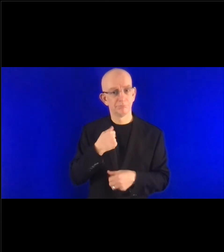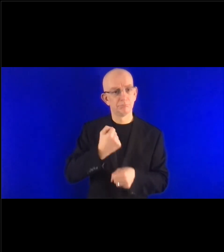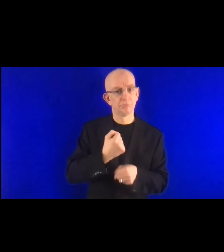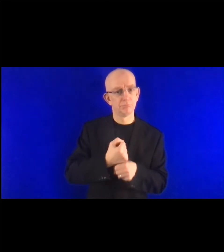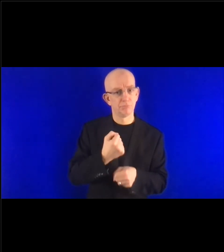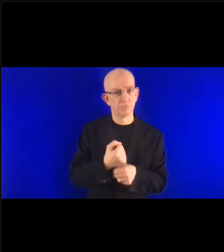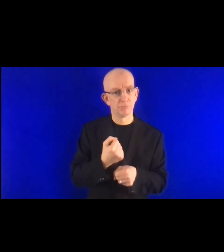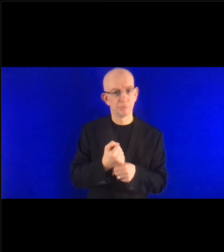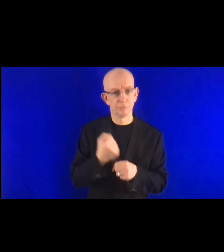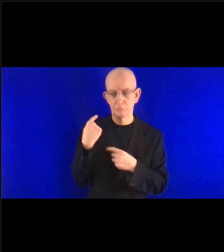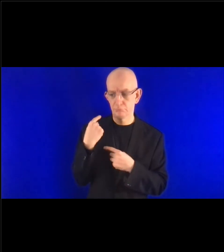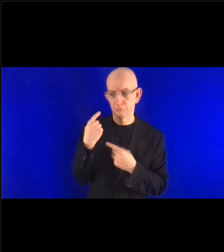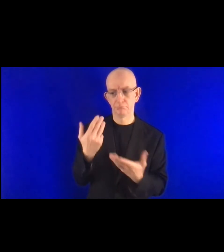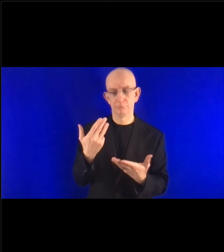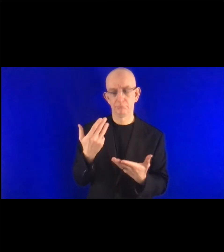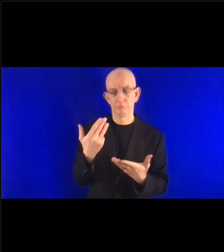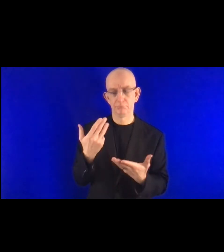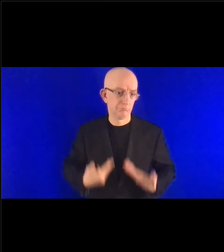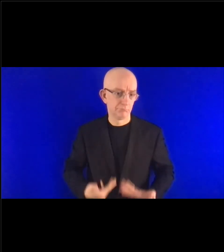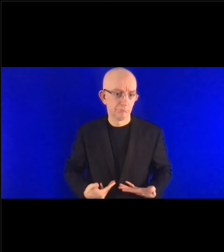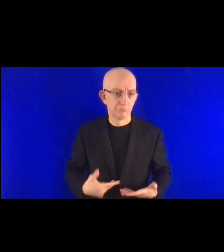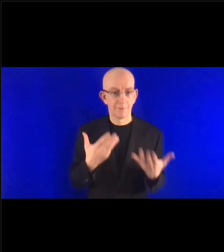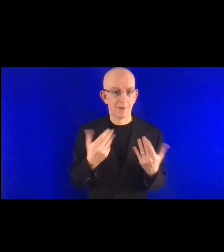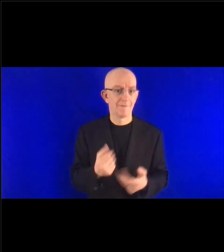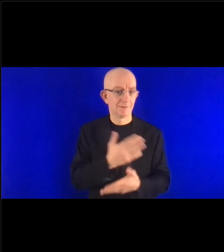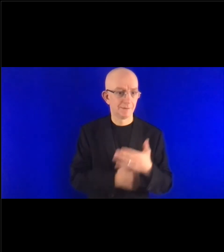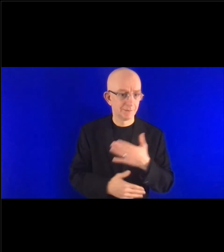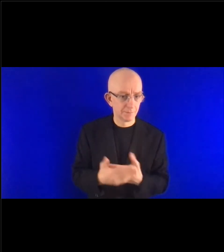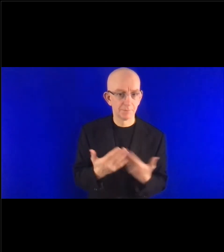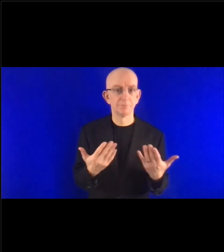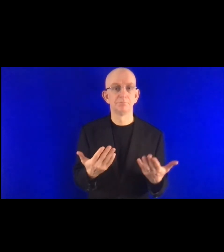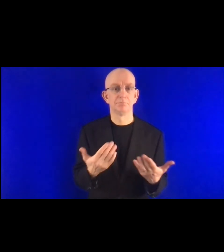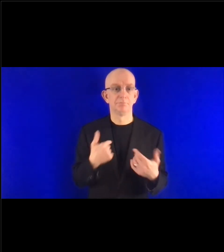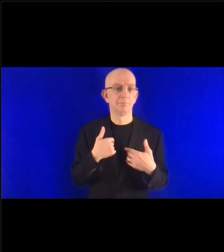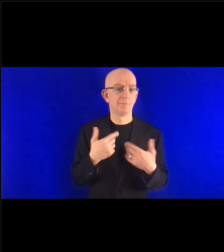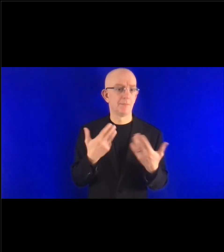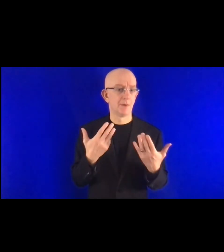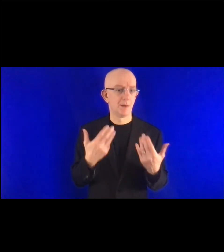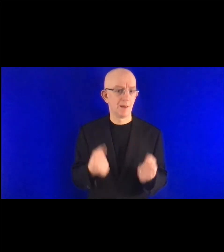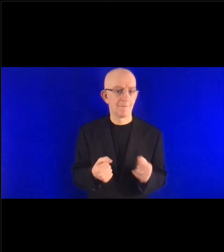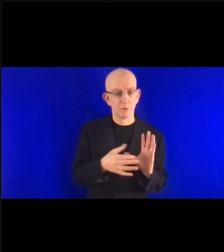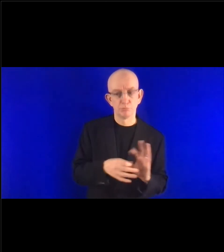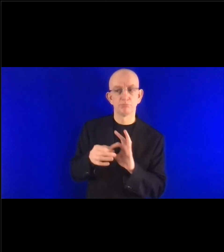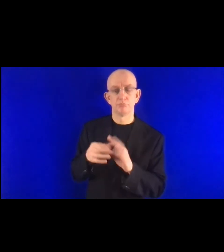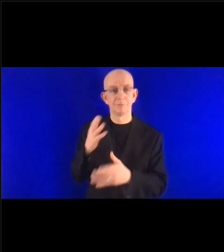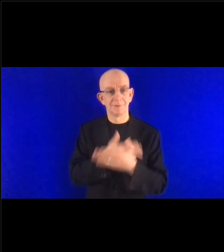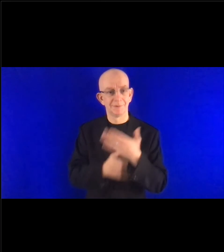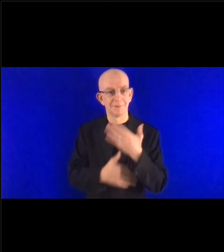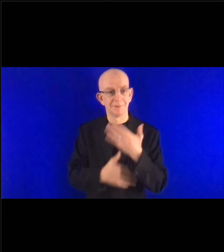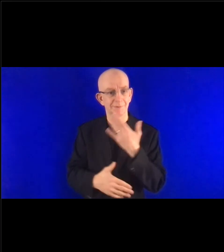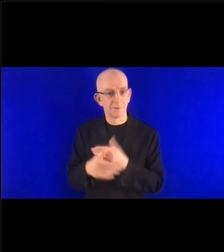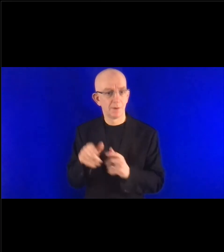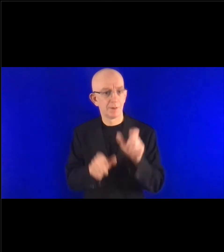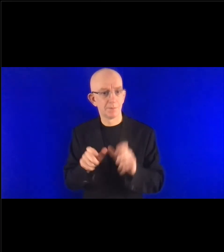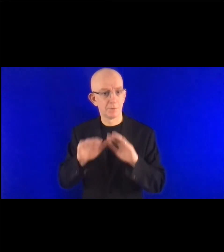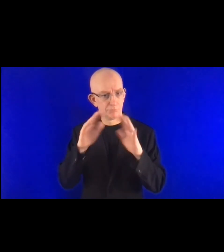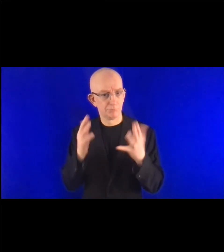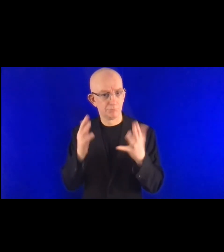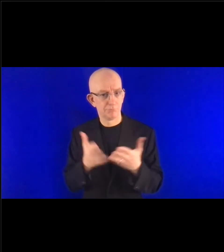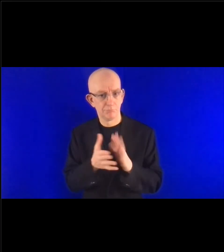International, and I am working with CBR Asia Pacific Network. I am